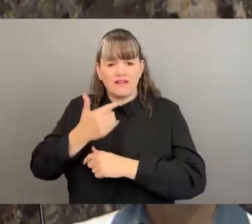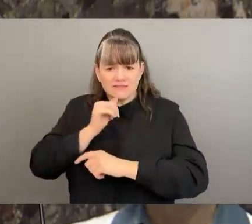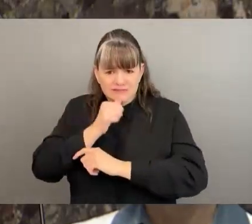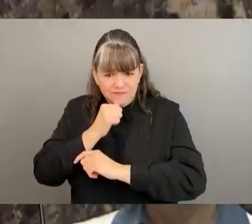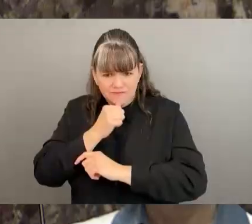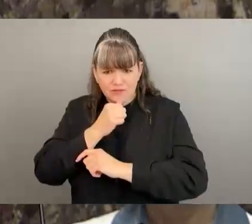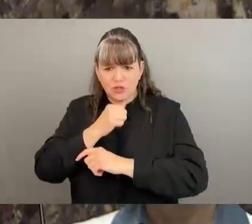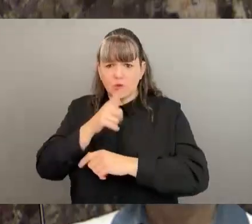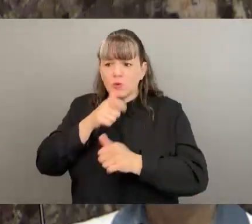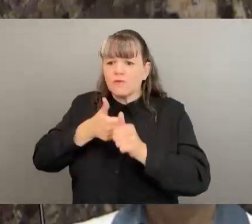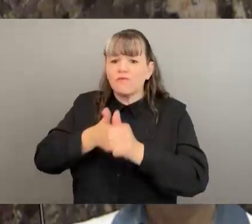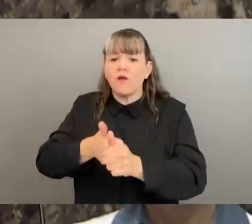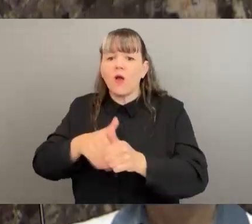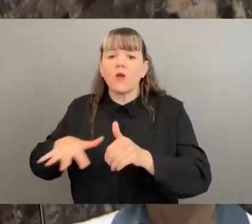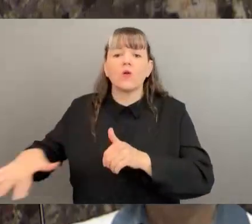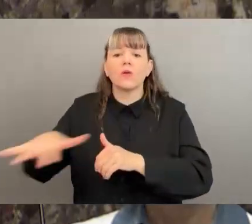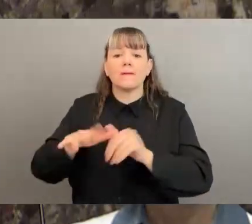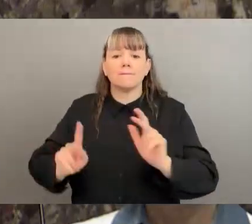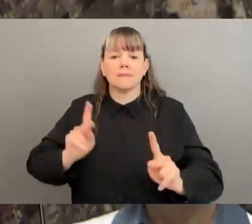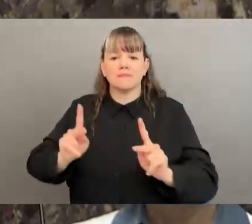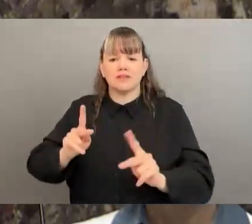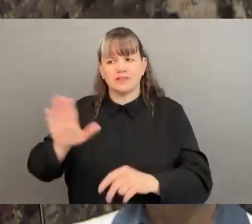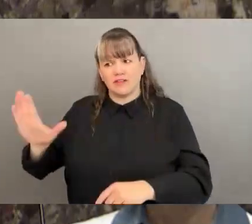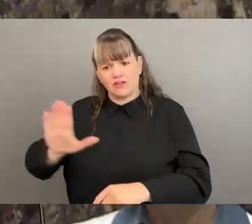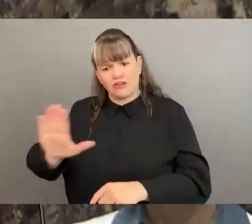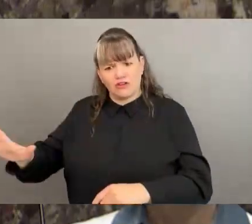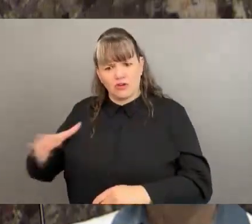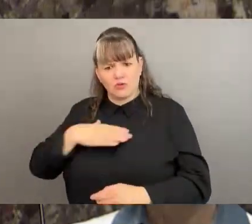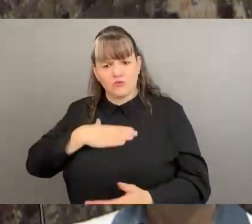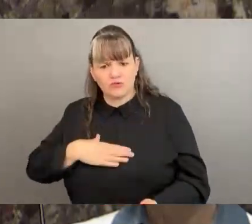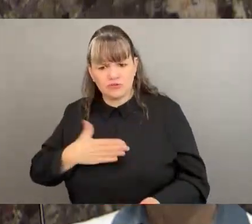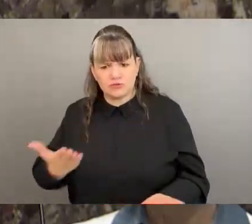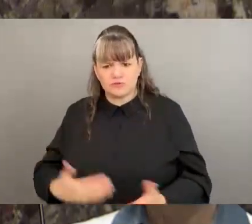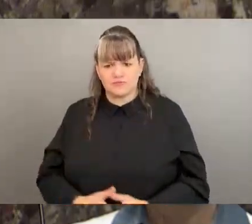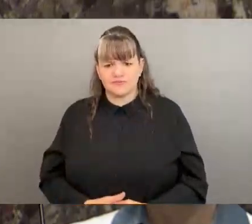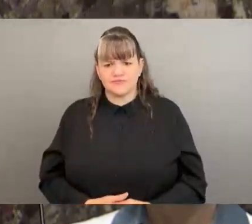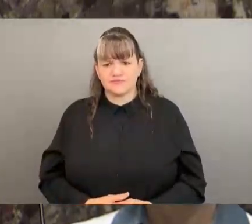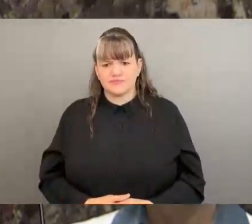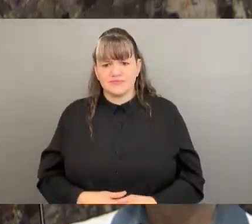that people feel connected and listened to by this House?